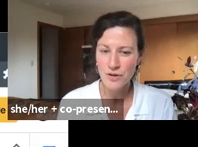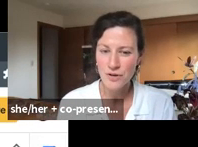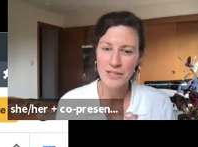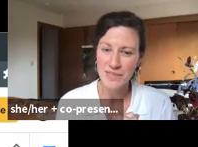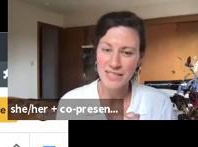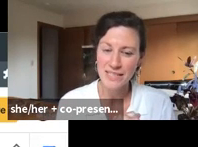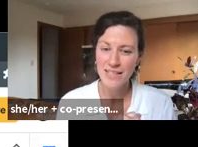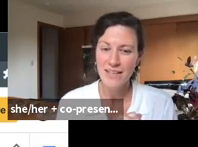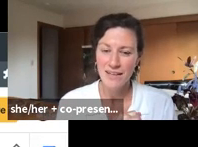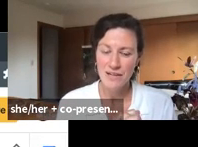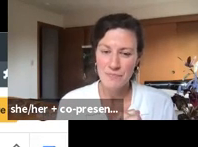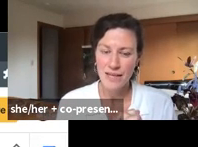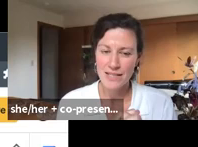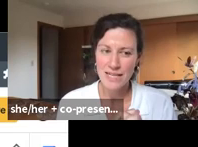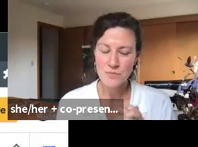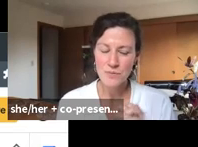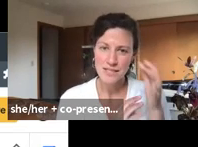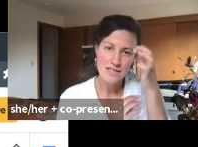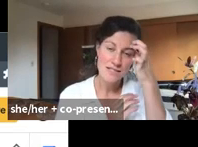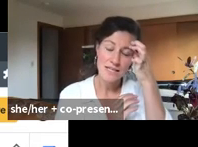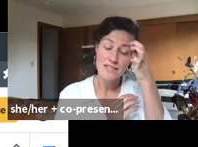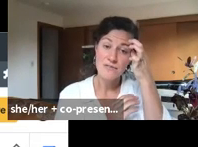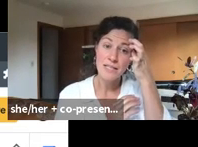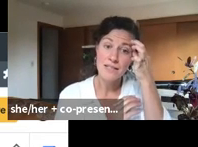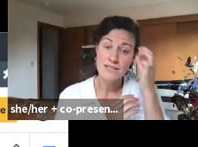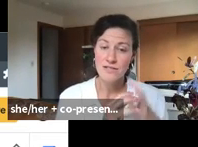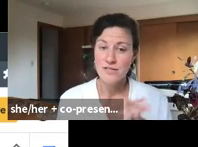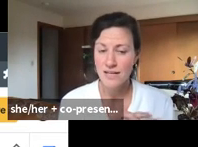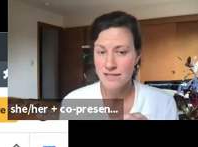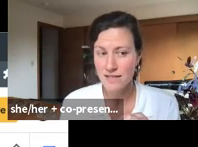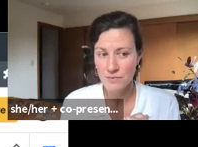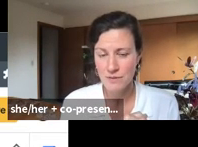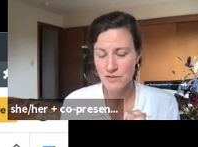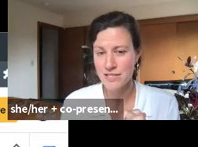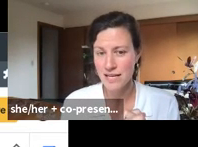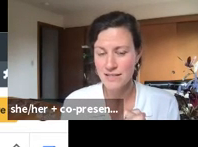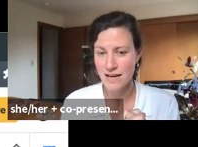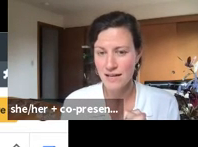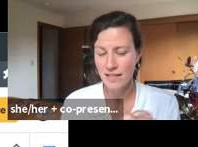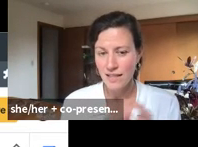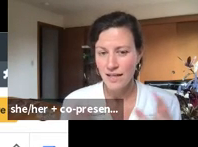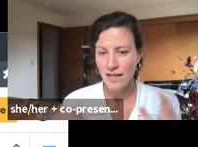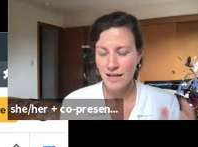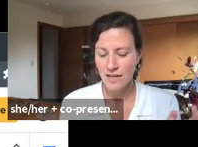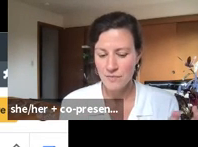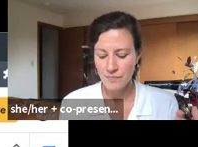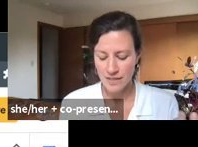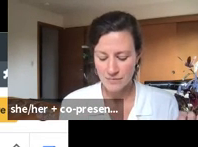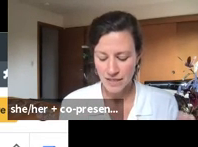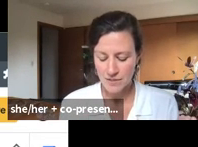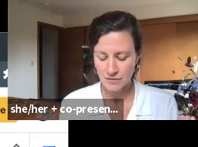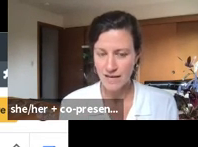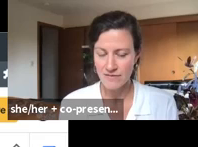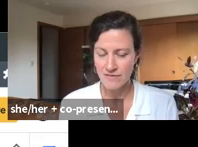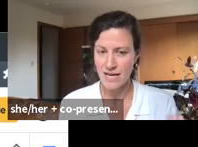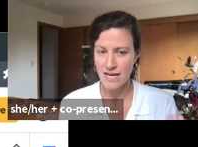maybe community. And that's what this, at least for me, this exercise helps me understand that sometimes